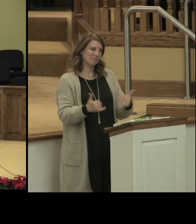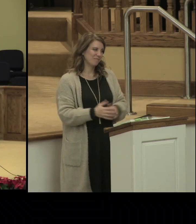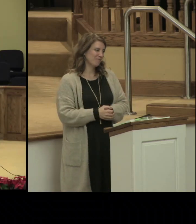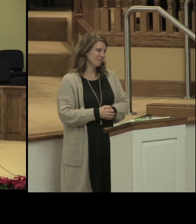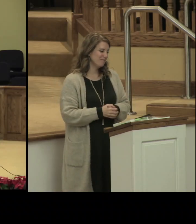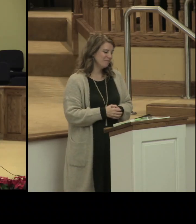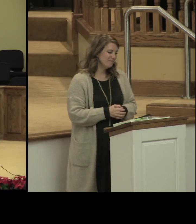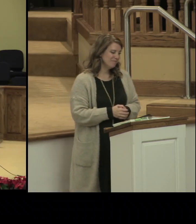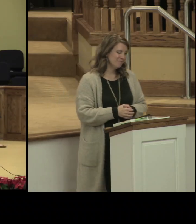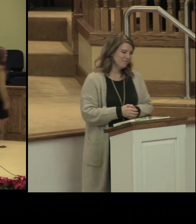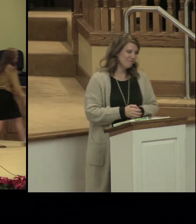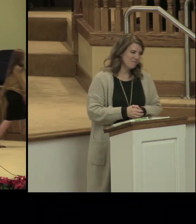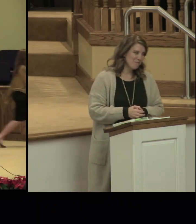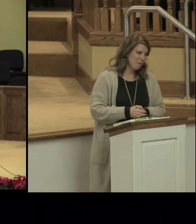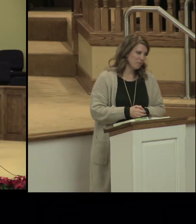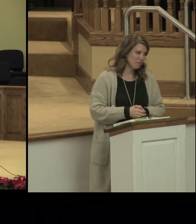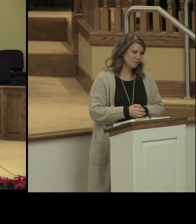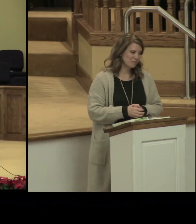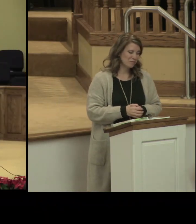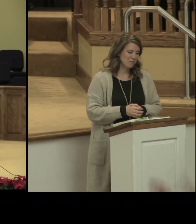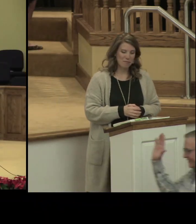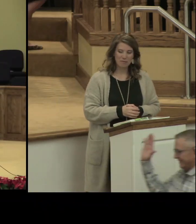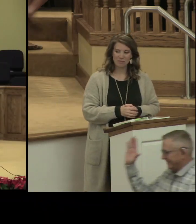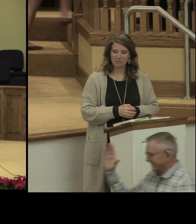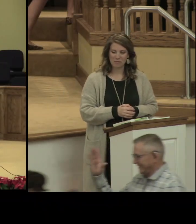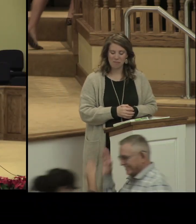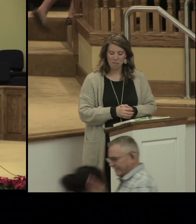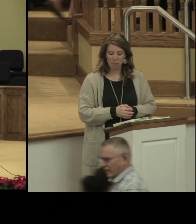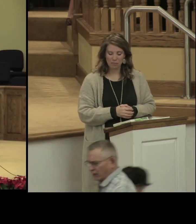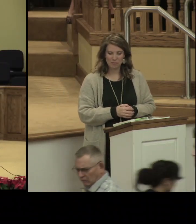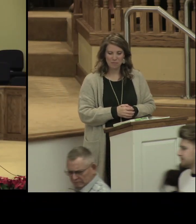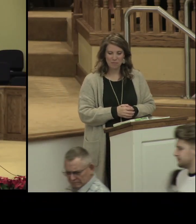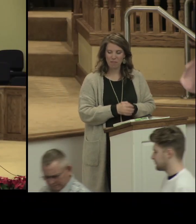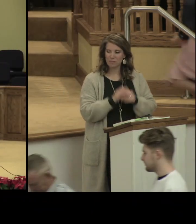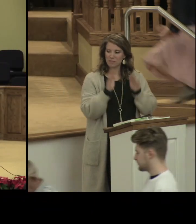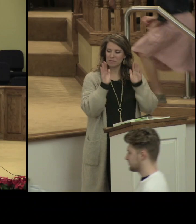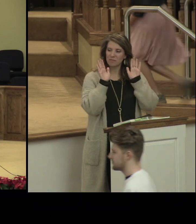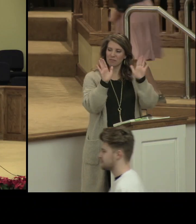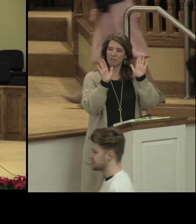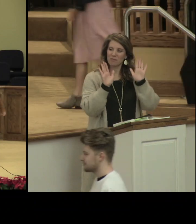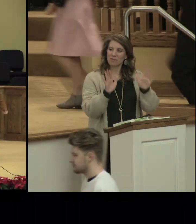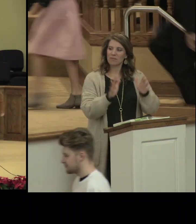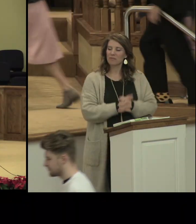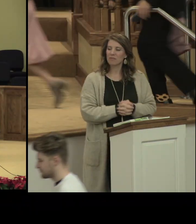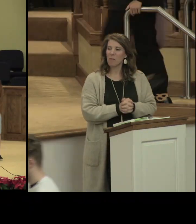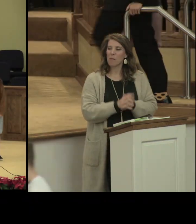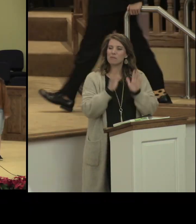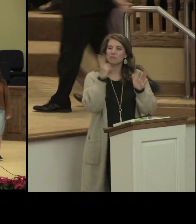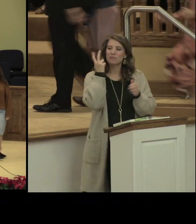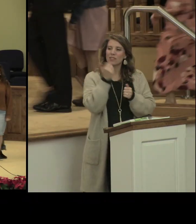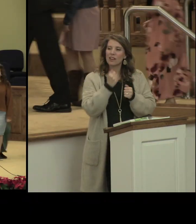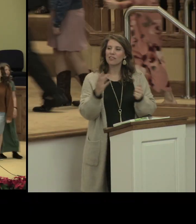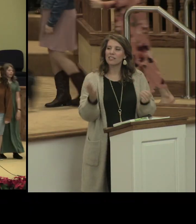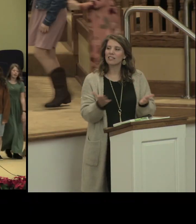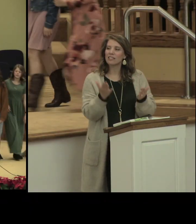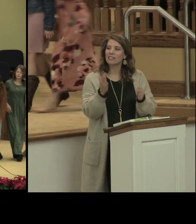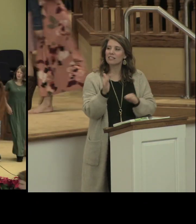pre-seasoned. The young people now get ready to sing for us. That'd be great. Great to see everybody here this evening.